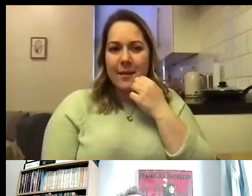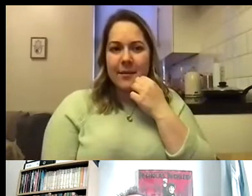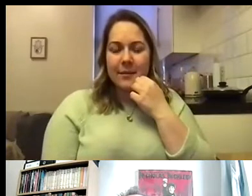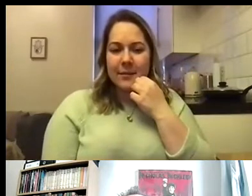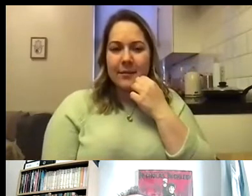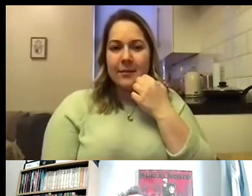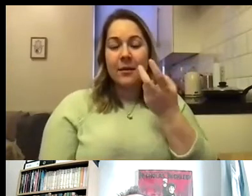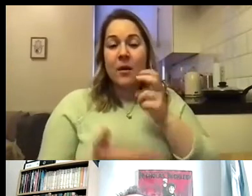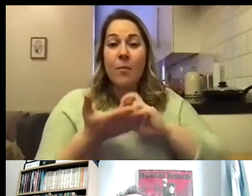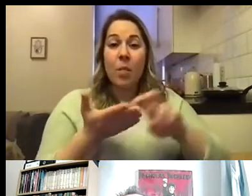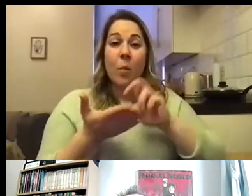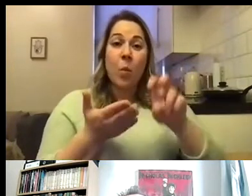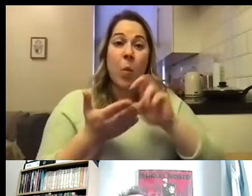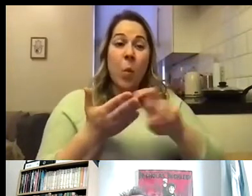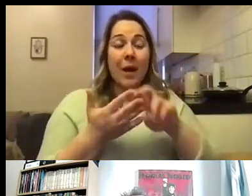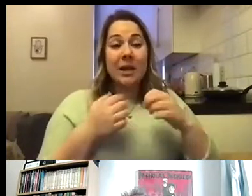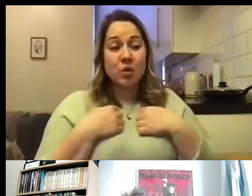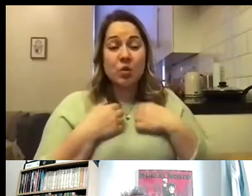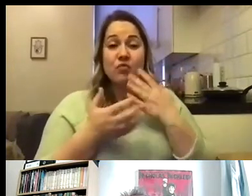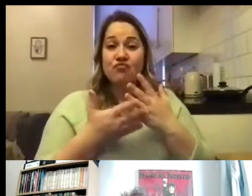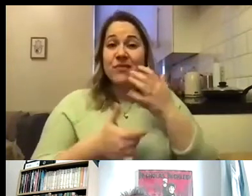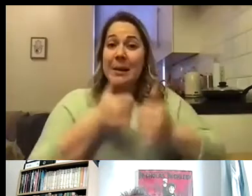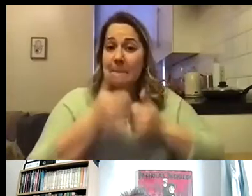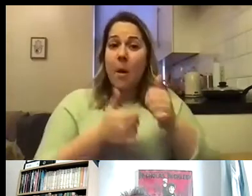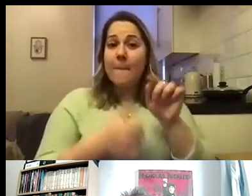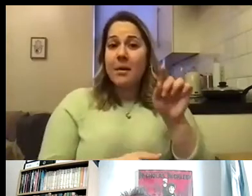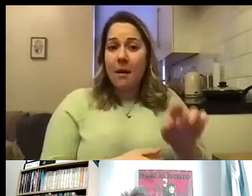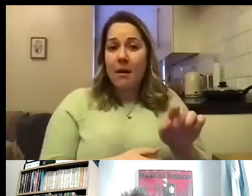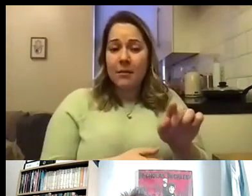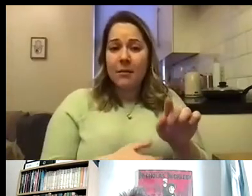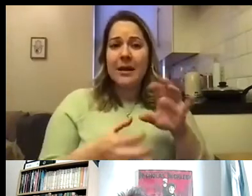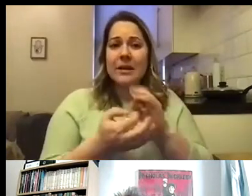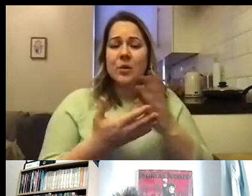really popular actually with our audit. We've done sort of historical